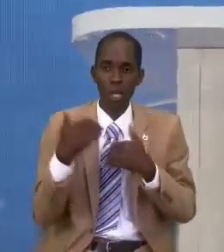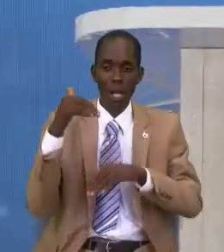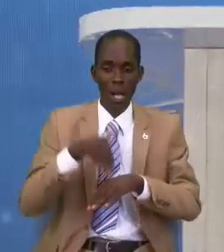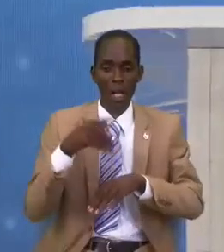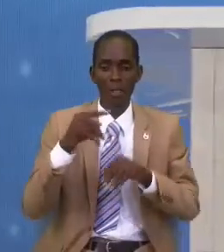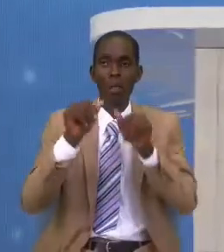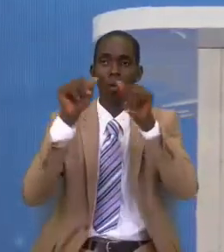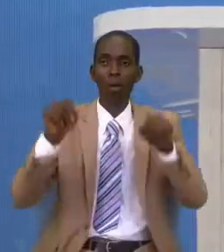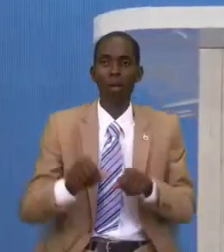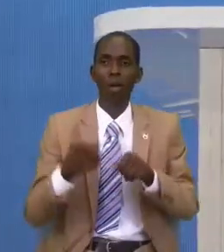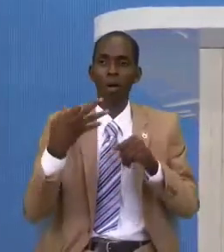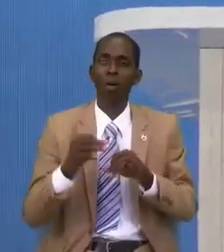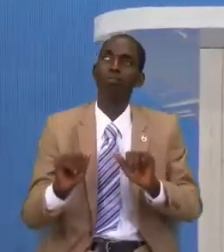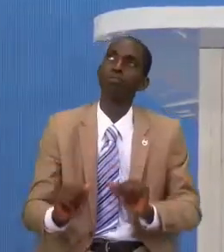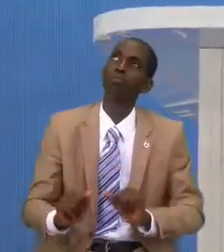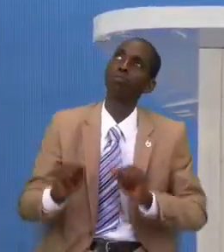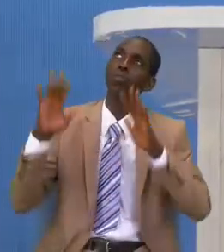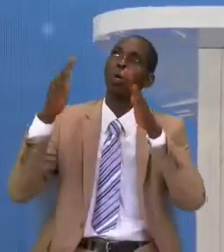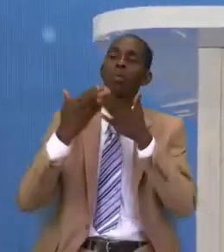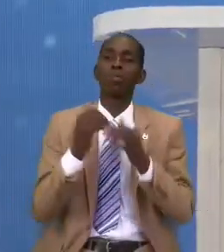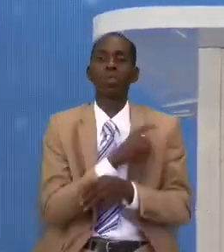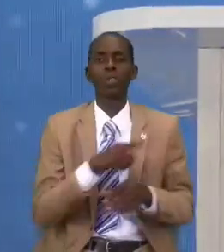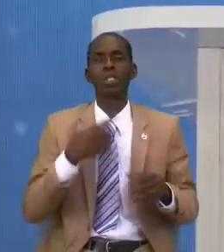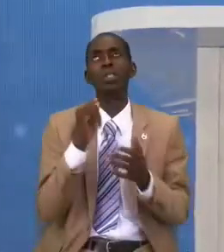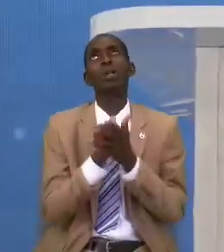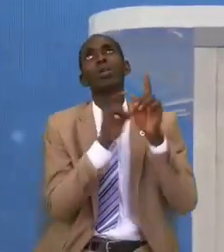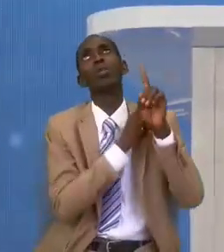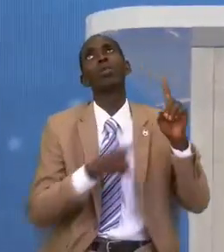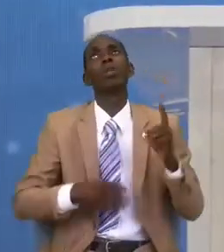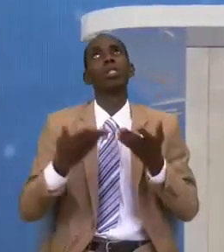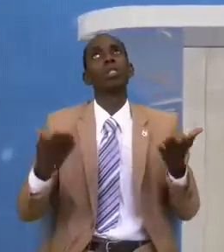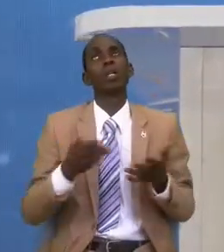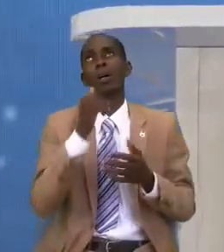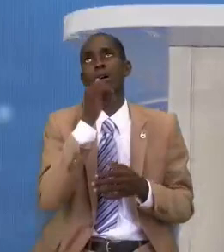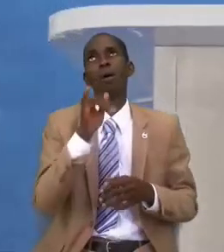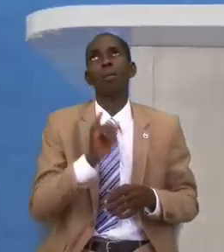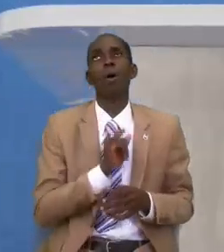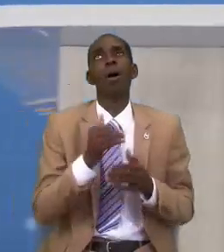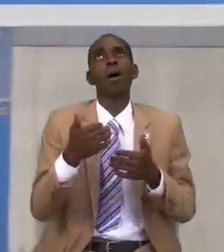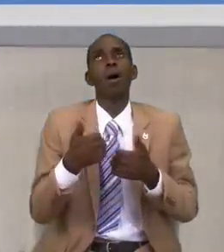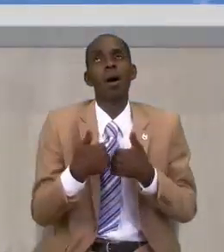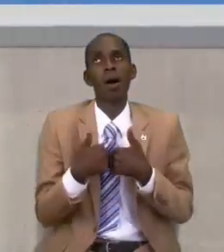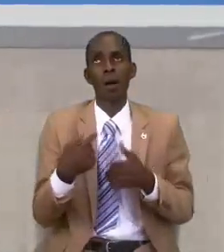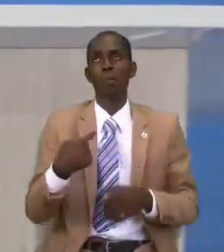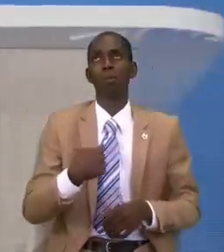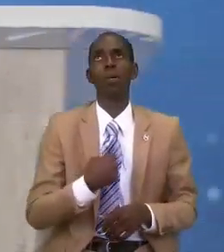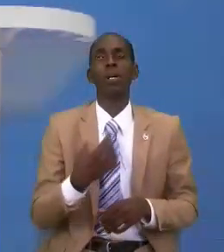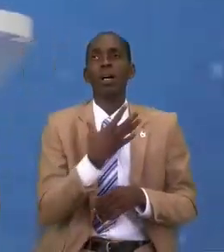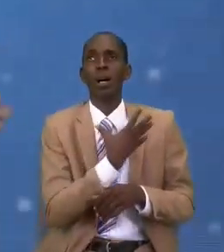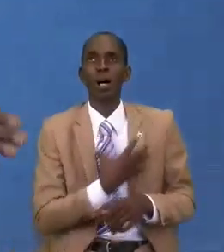Lord, here am I. Have me and everything I am, everything I have,